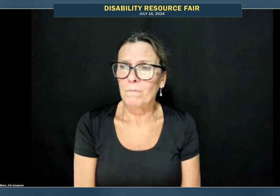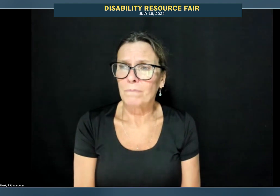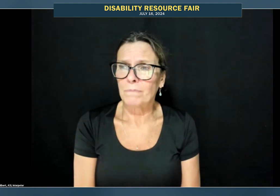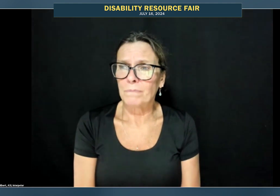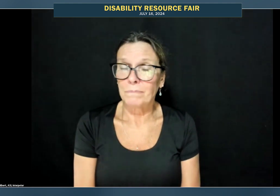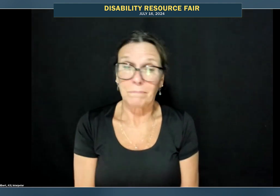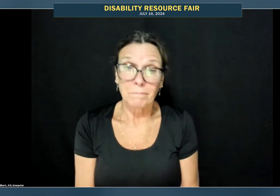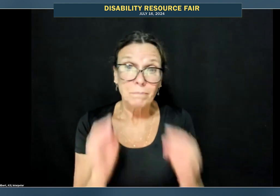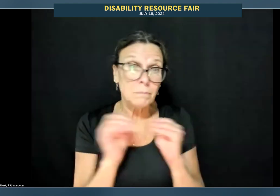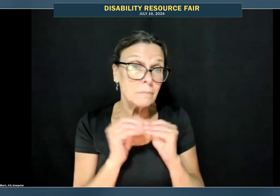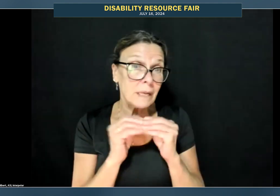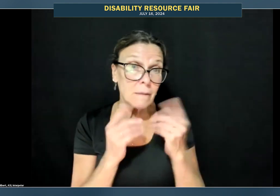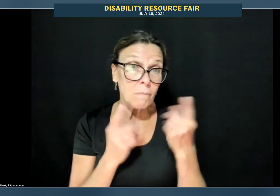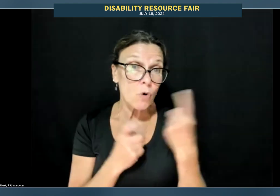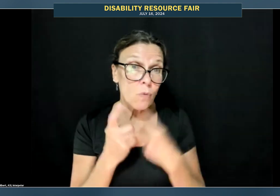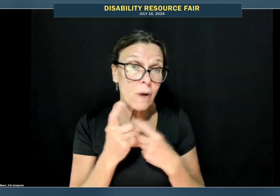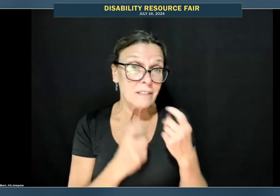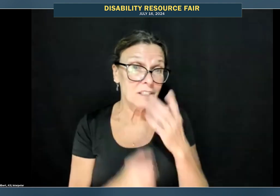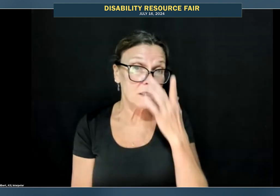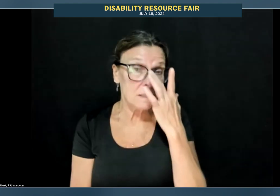Any more questions from people?